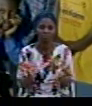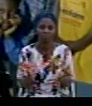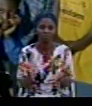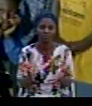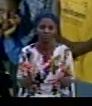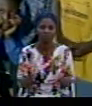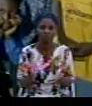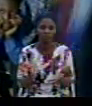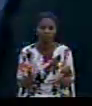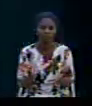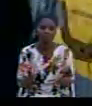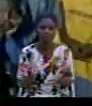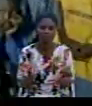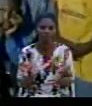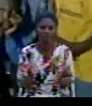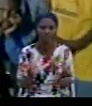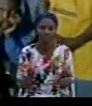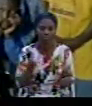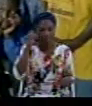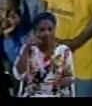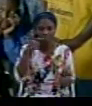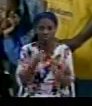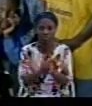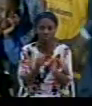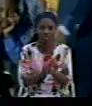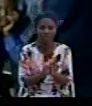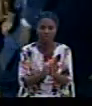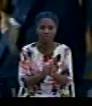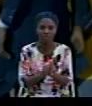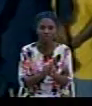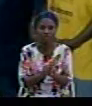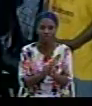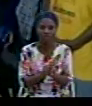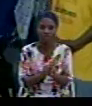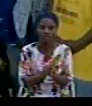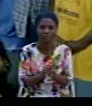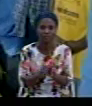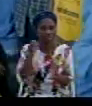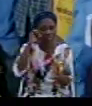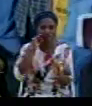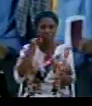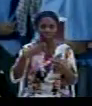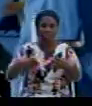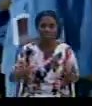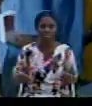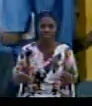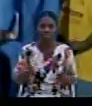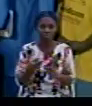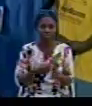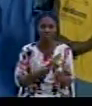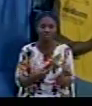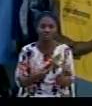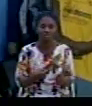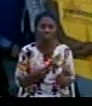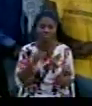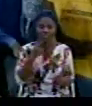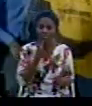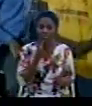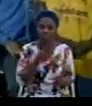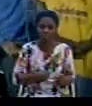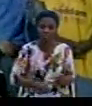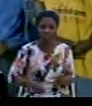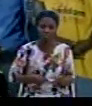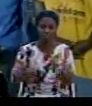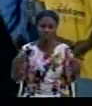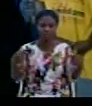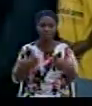Lance Michael Ibeme. He says that his wife is healed from serious abdominal pain after the